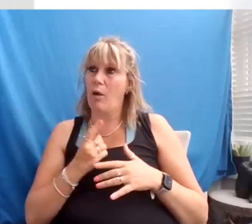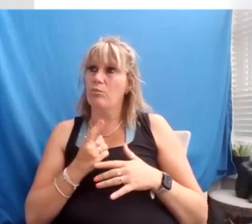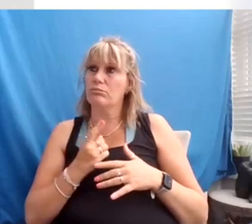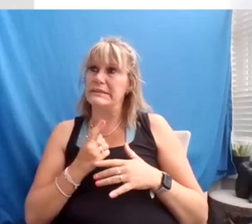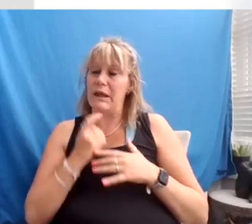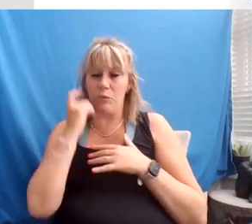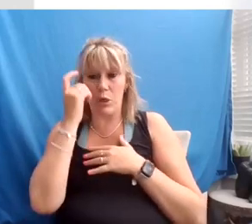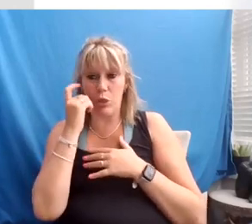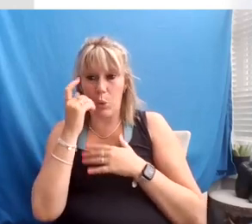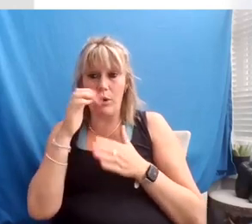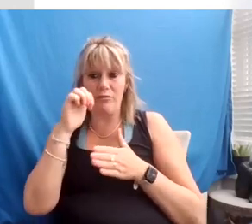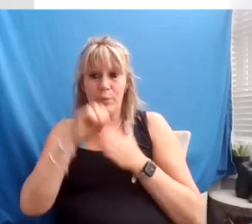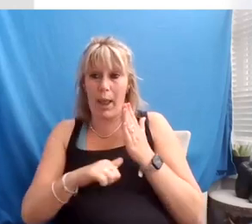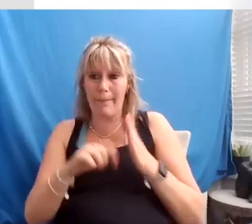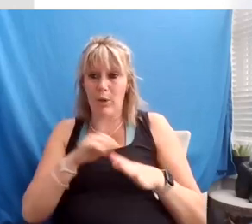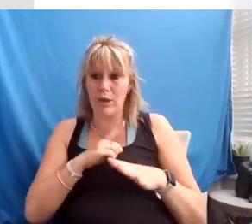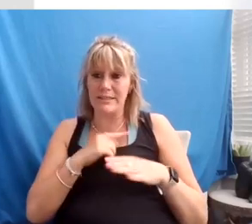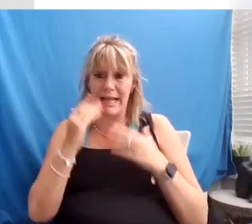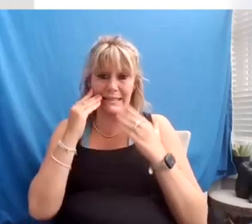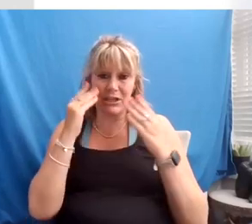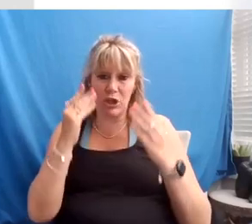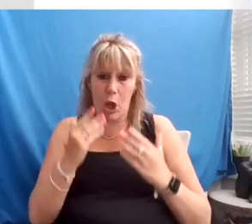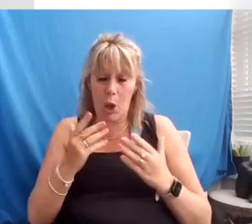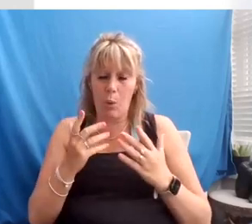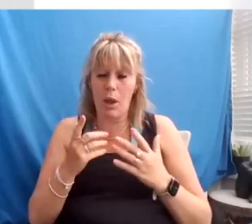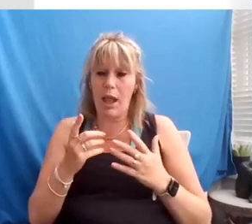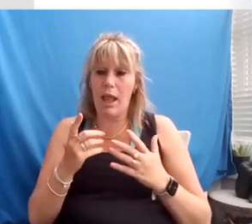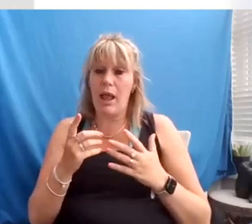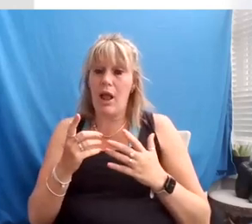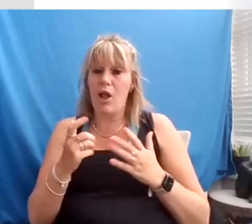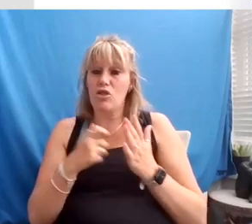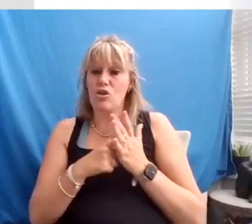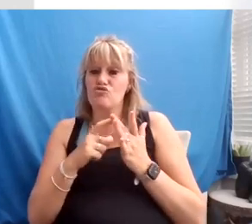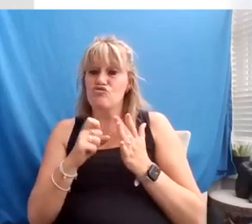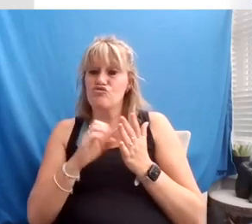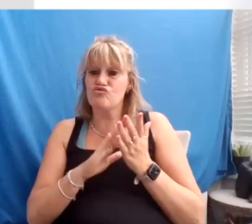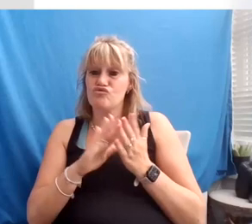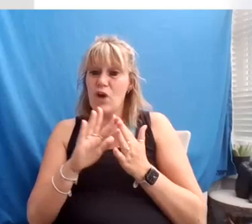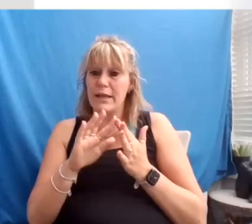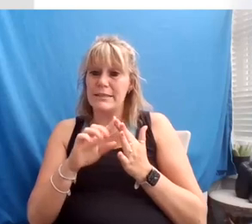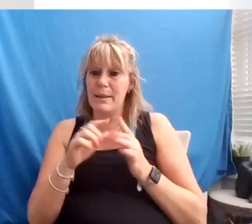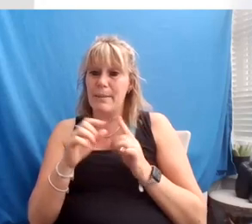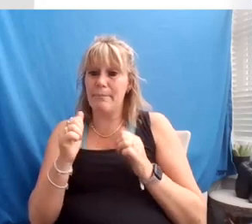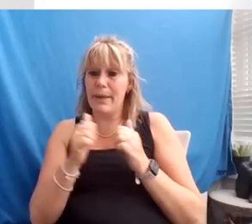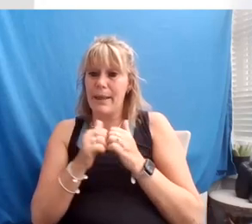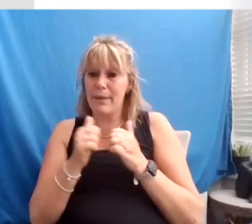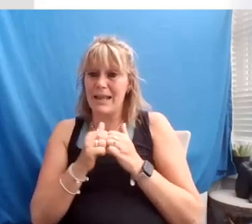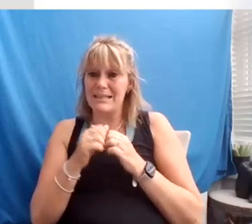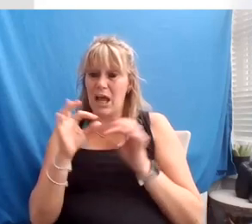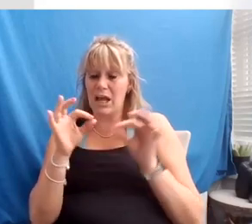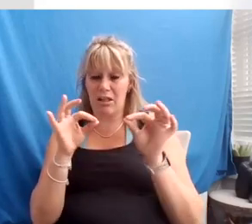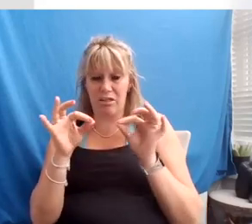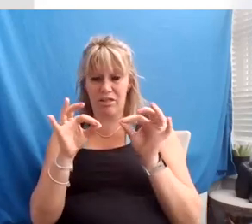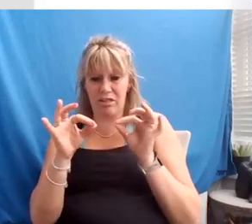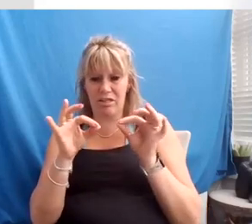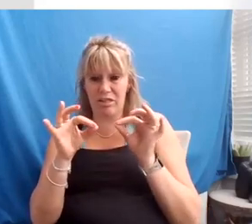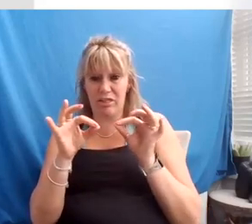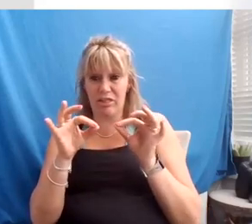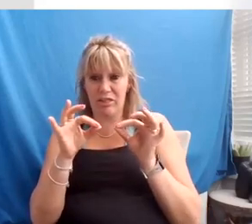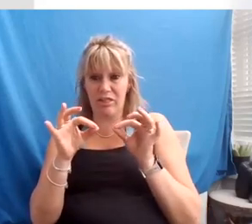before, because I didn't know about the rice paper. It's quite a thin paper, and it's